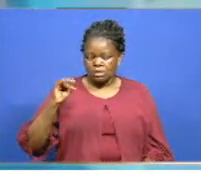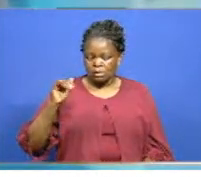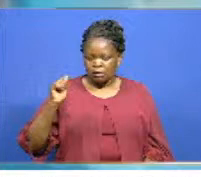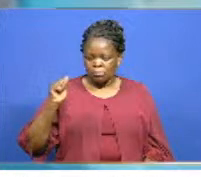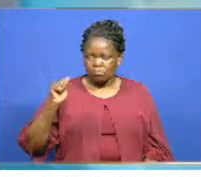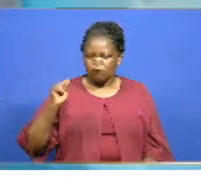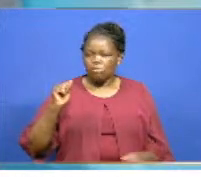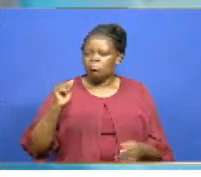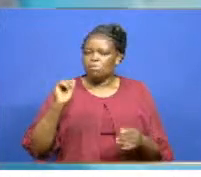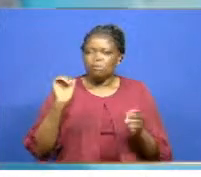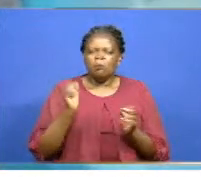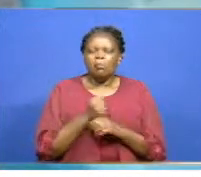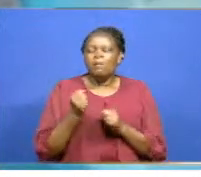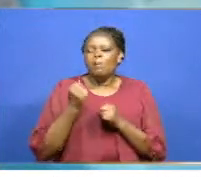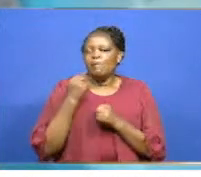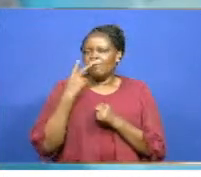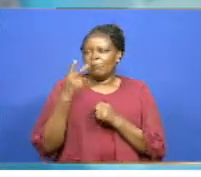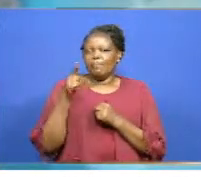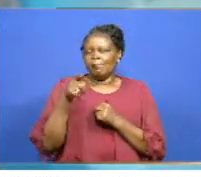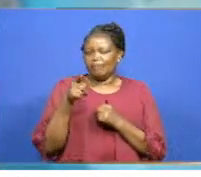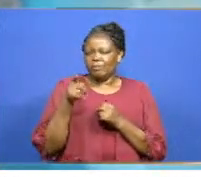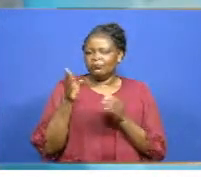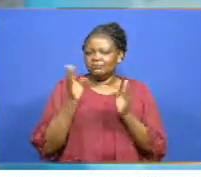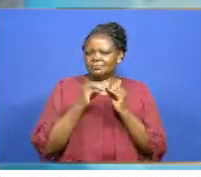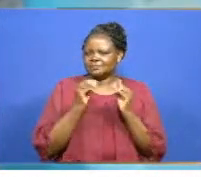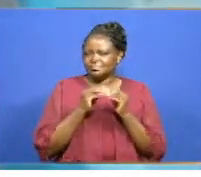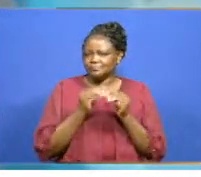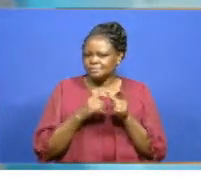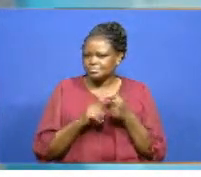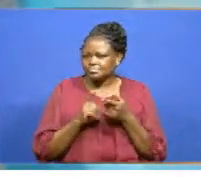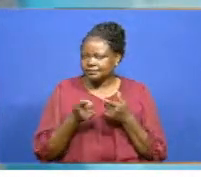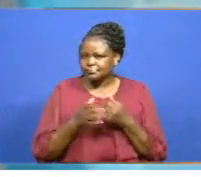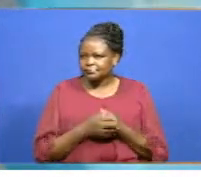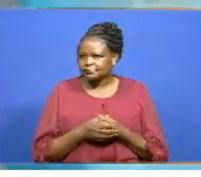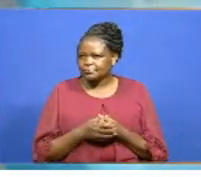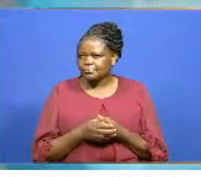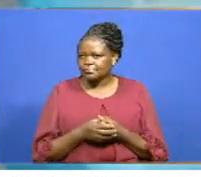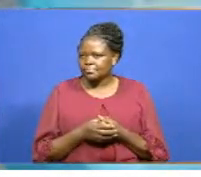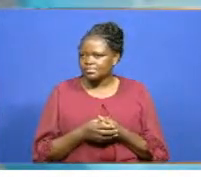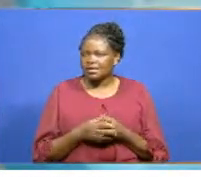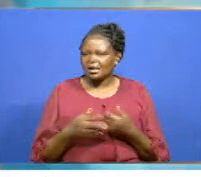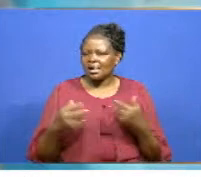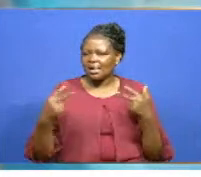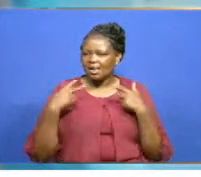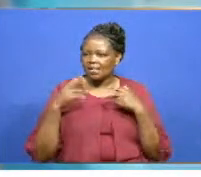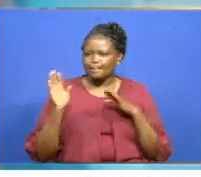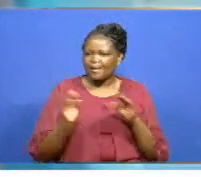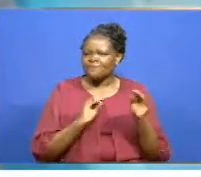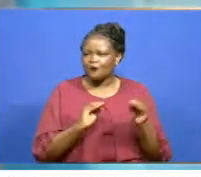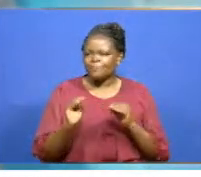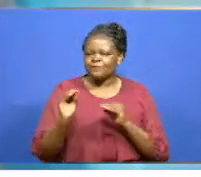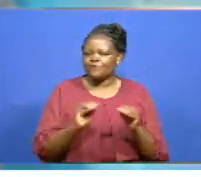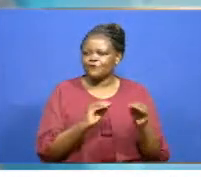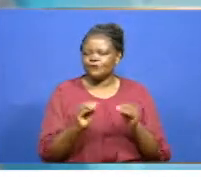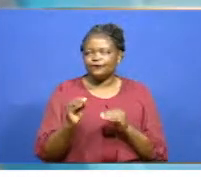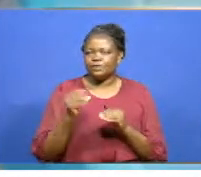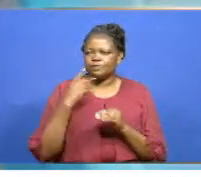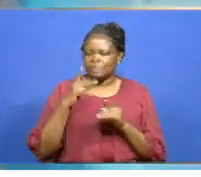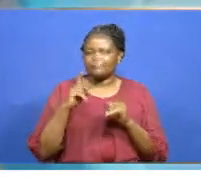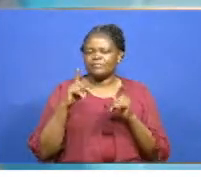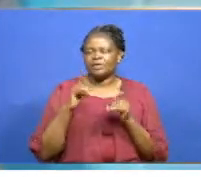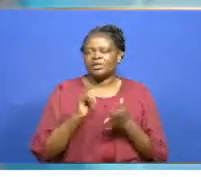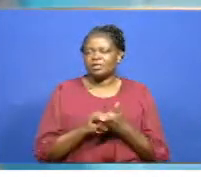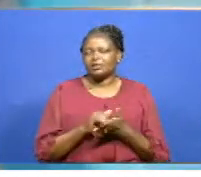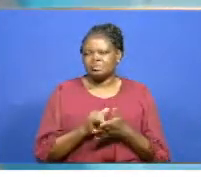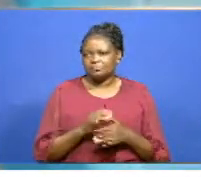you cannot see them in rallies, and they are stuck there, moving. You know, I saw another photo there that Didmas